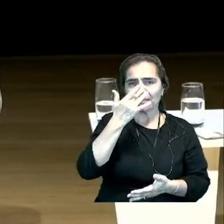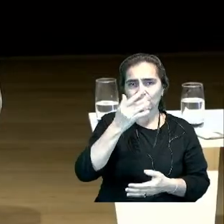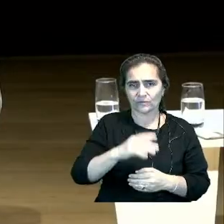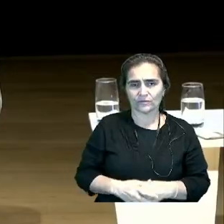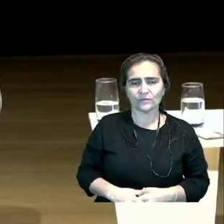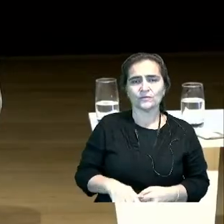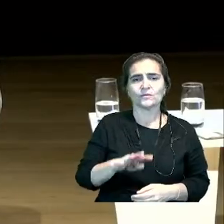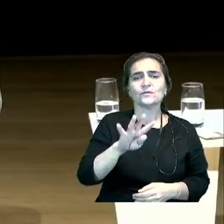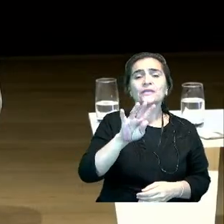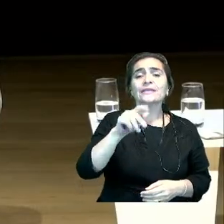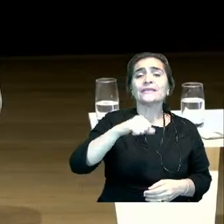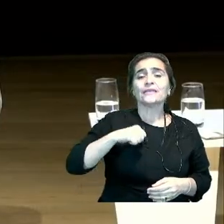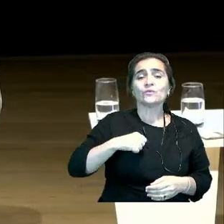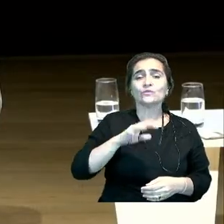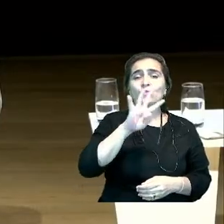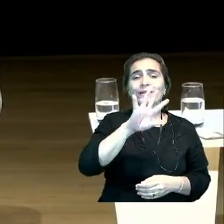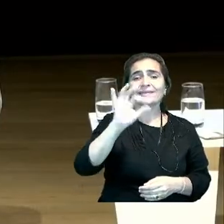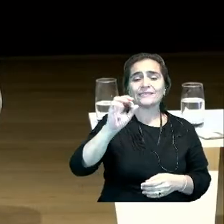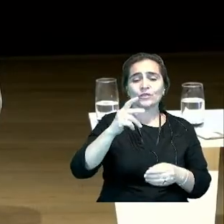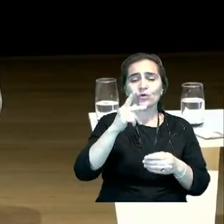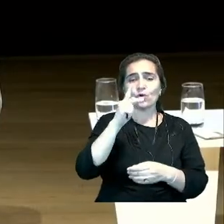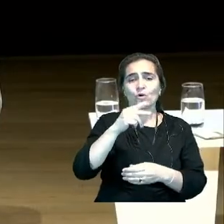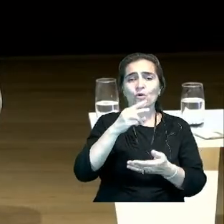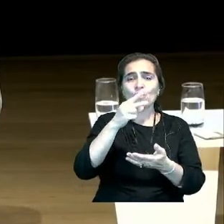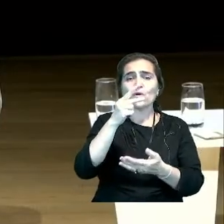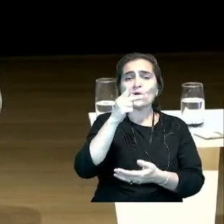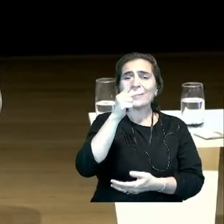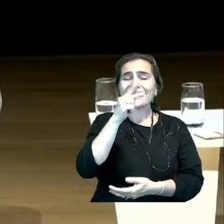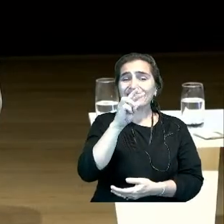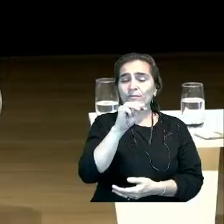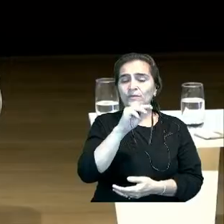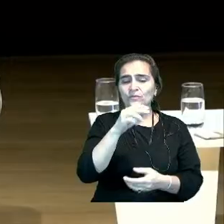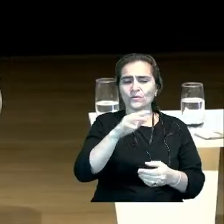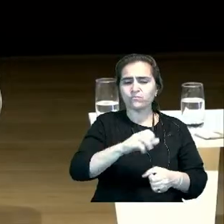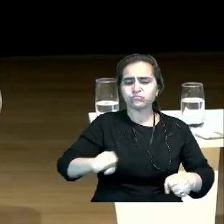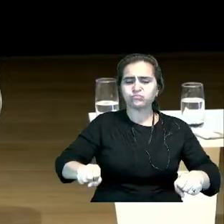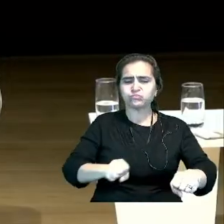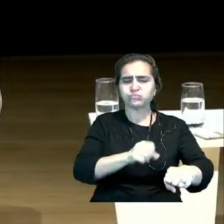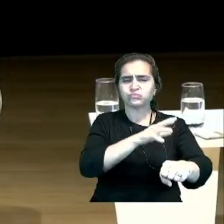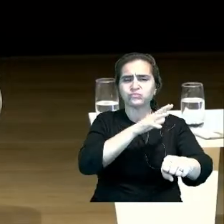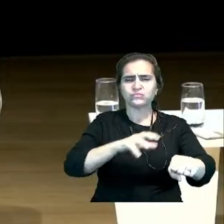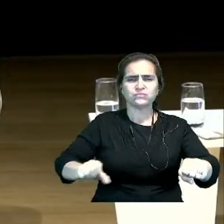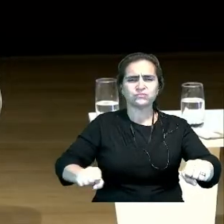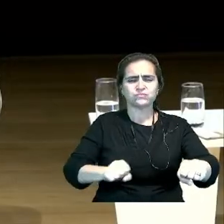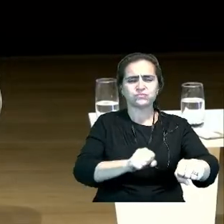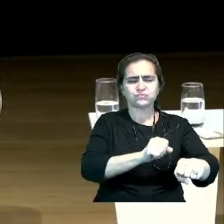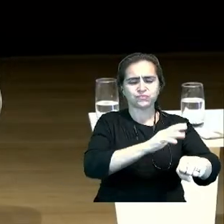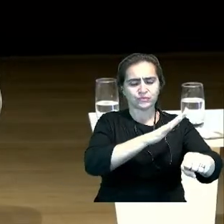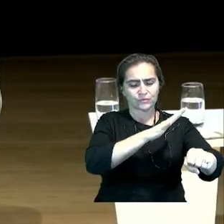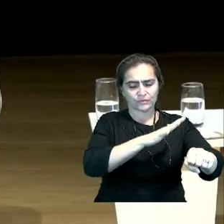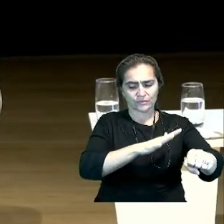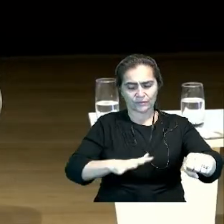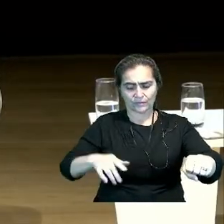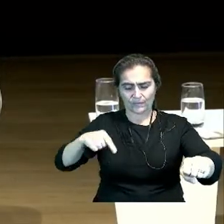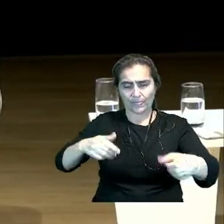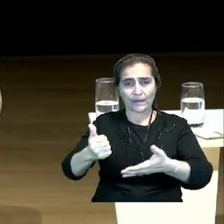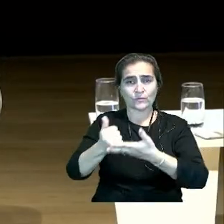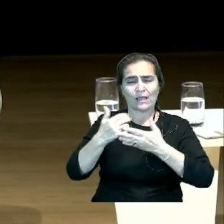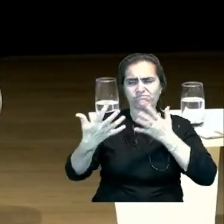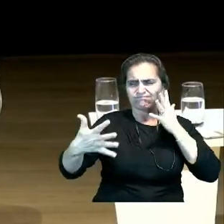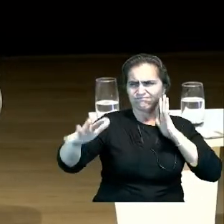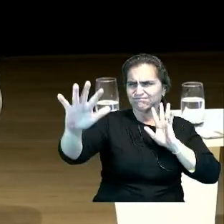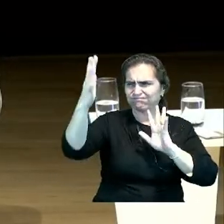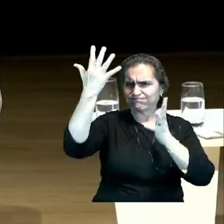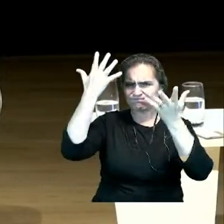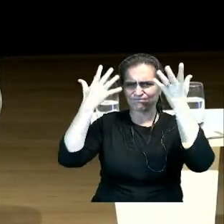of ecosystems, 45 kilometers of beach that dance to the ocean. And the ocean has been